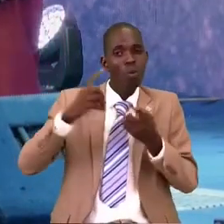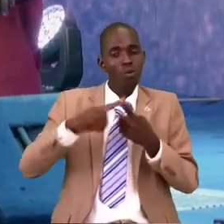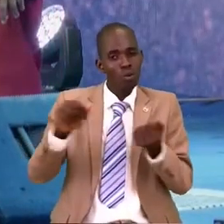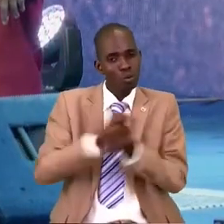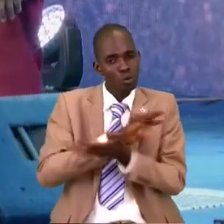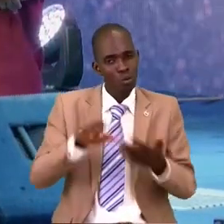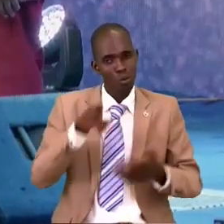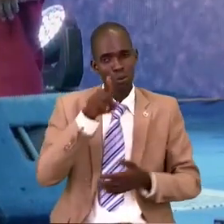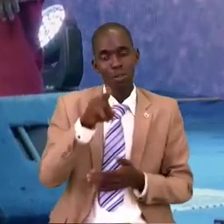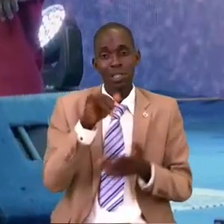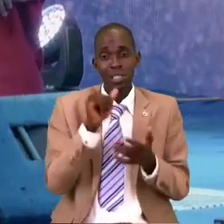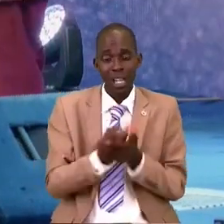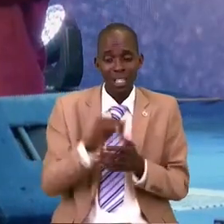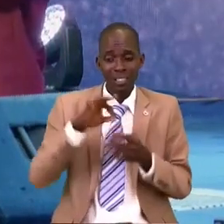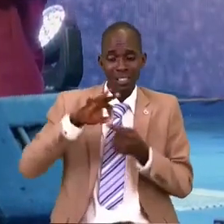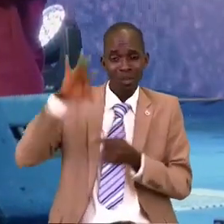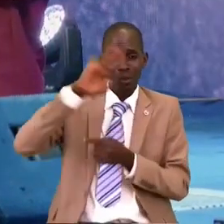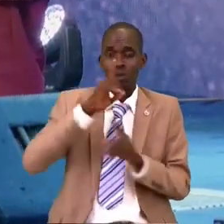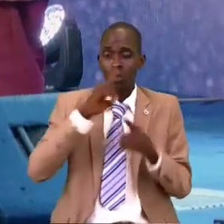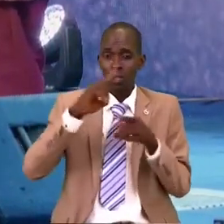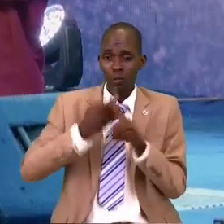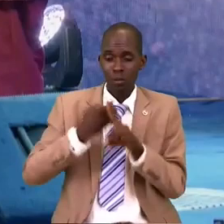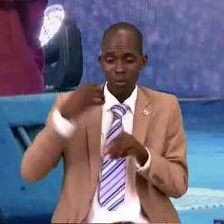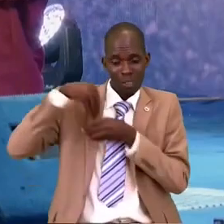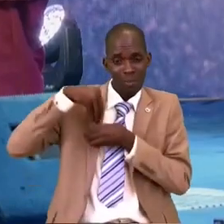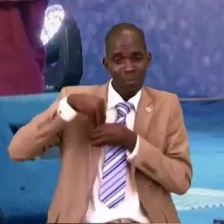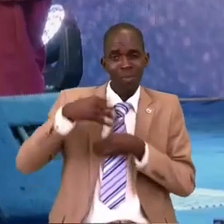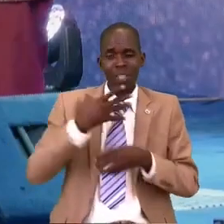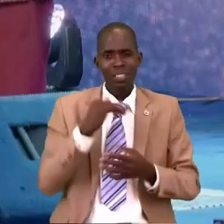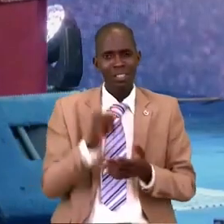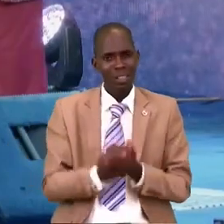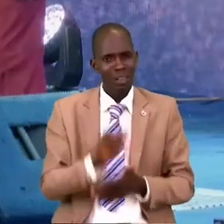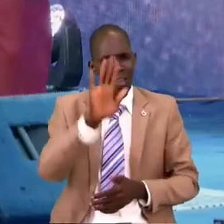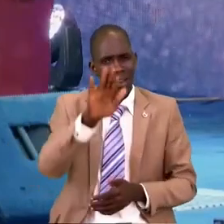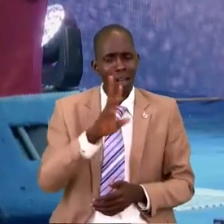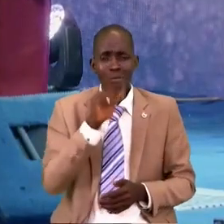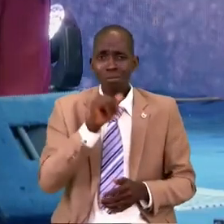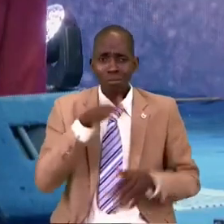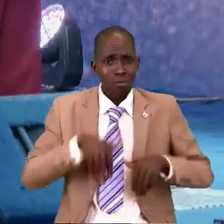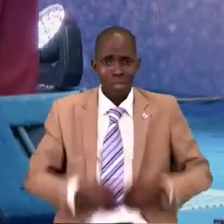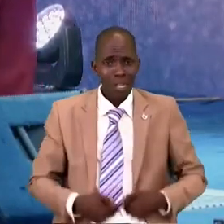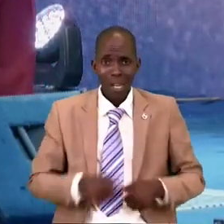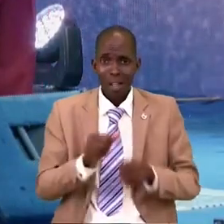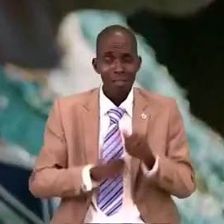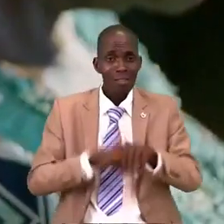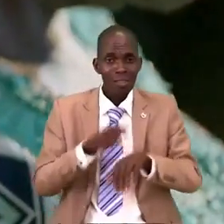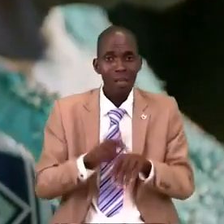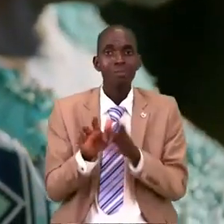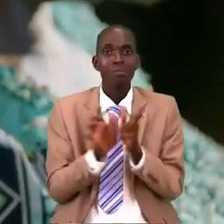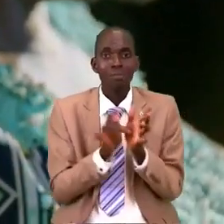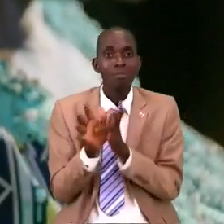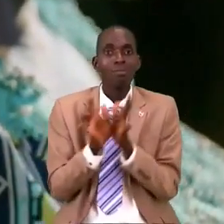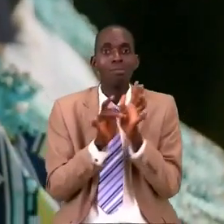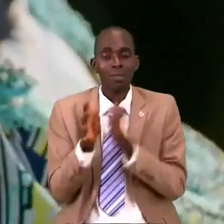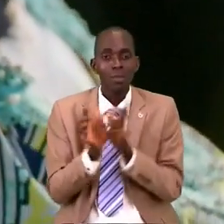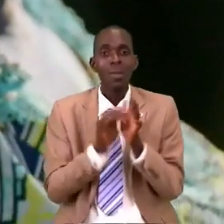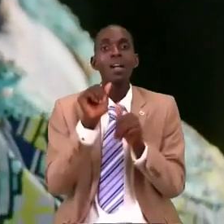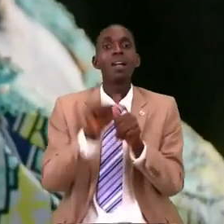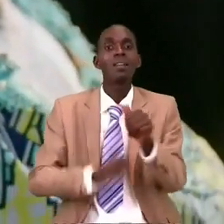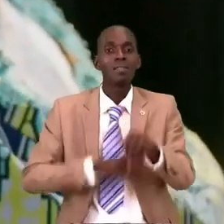Holiness, holiness every time. And you, other people are enjoying their lives, and you are here and saying, holy,